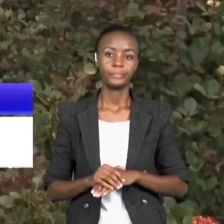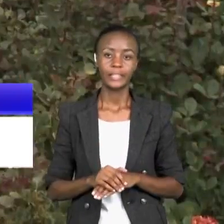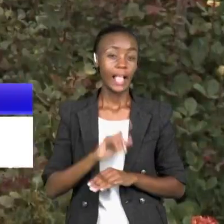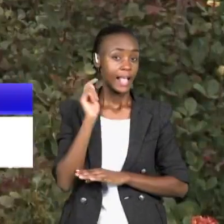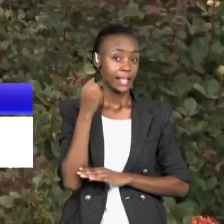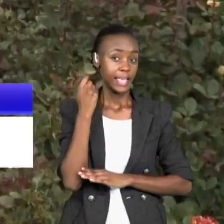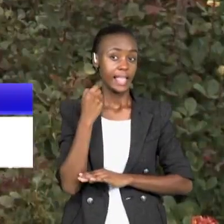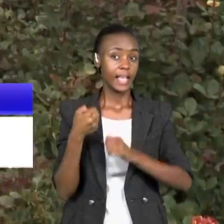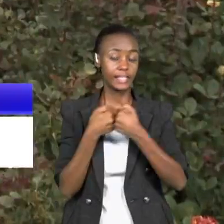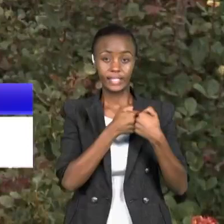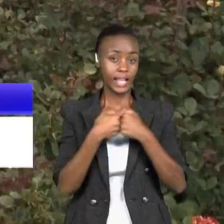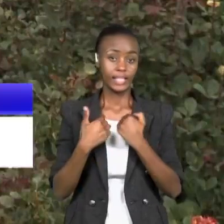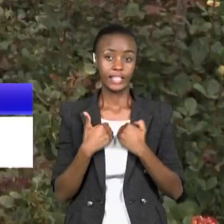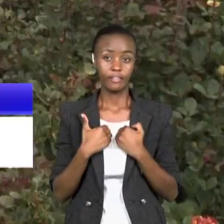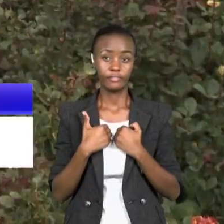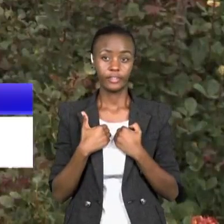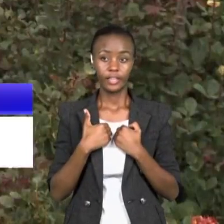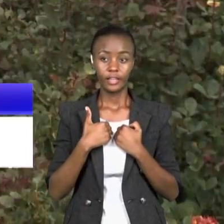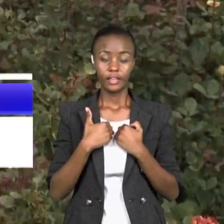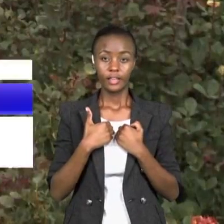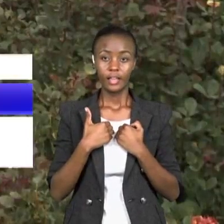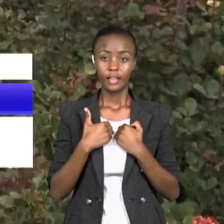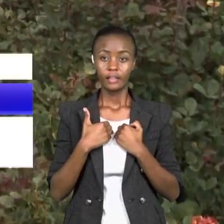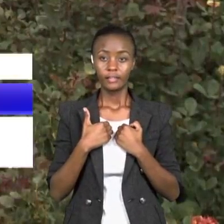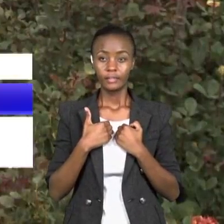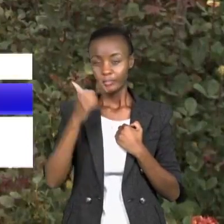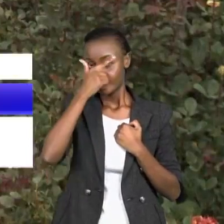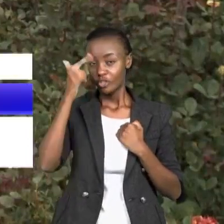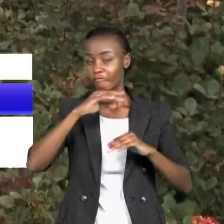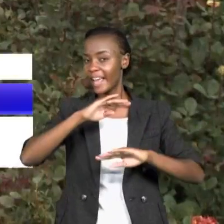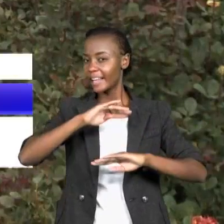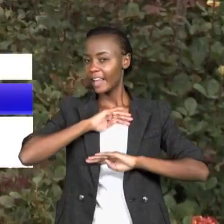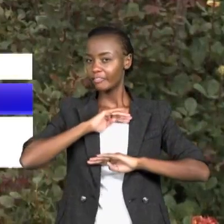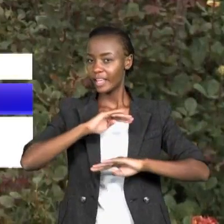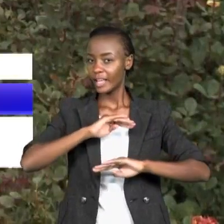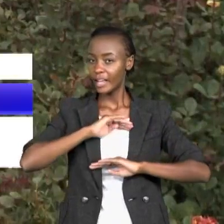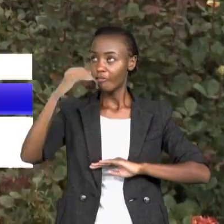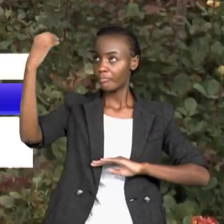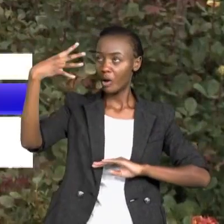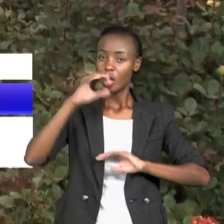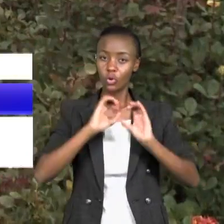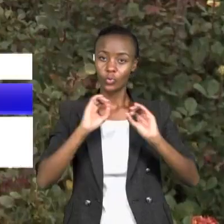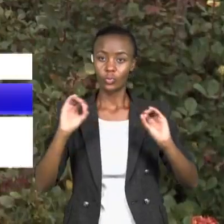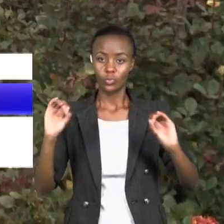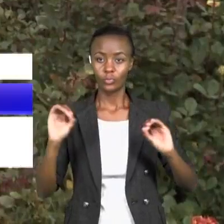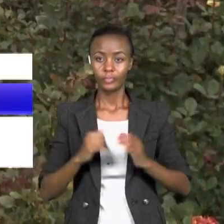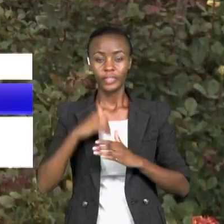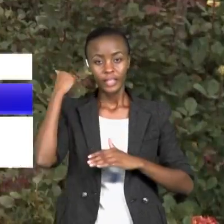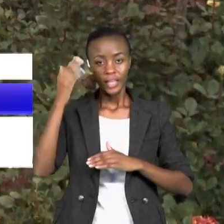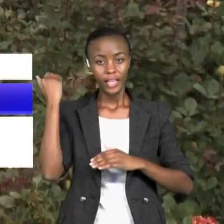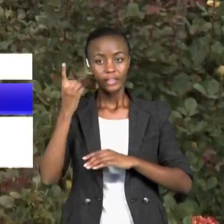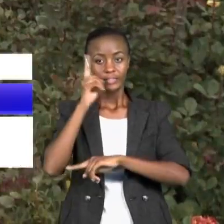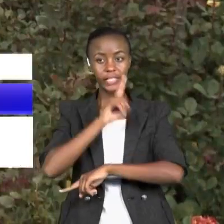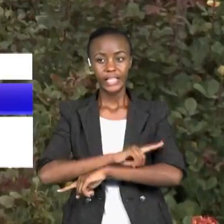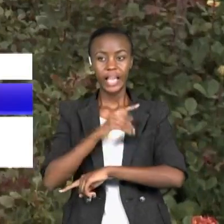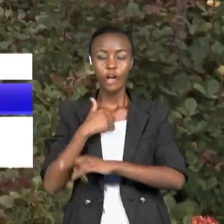struggle to supply enough power to all the corners of the country. We live day to day with day to day